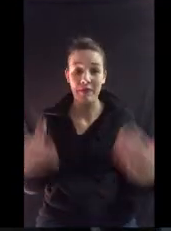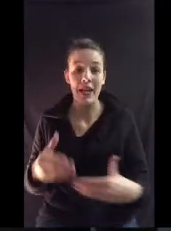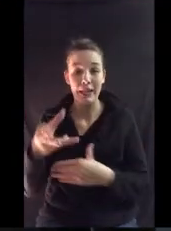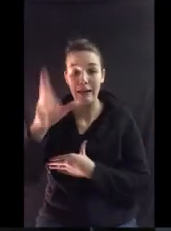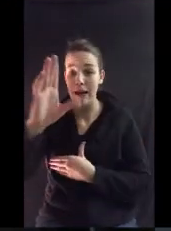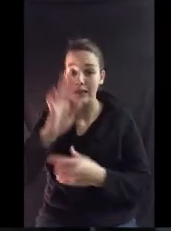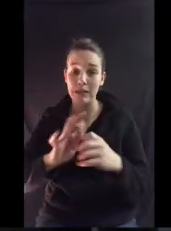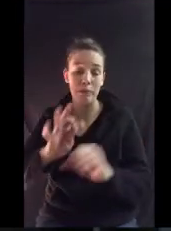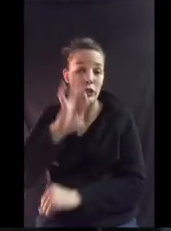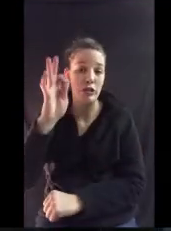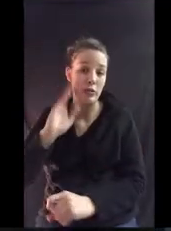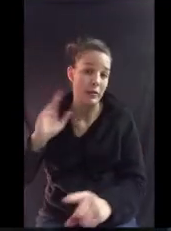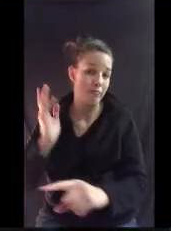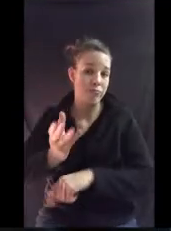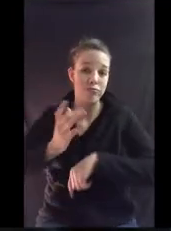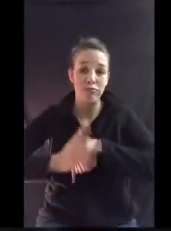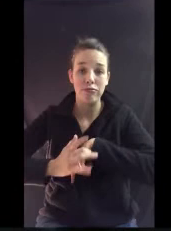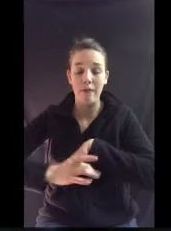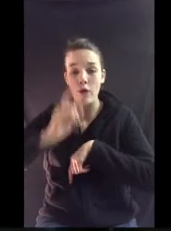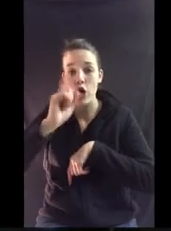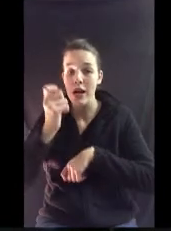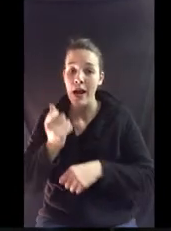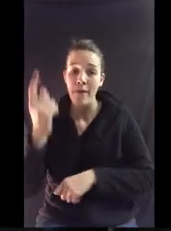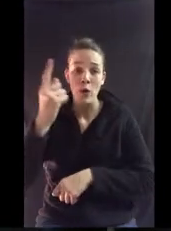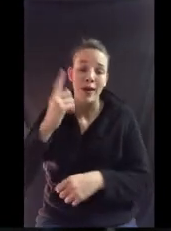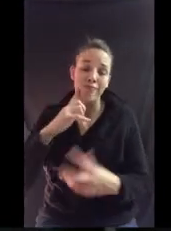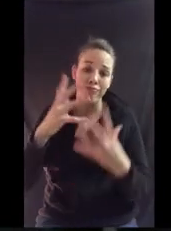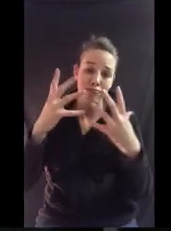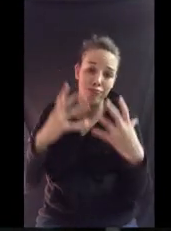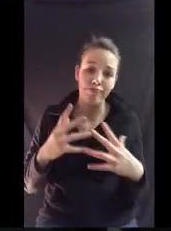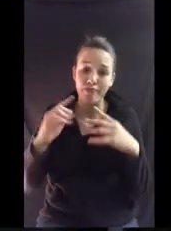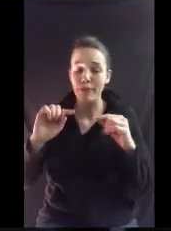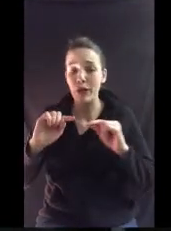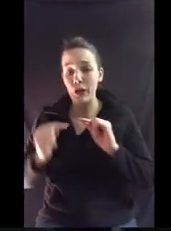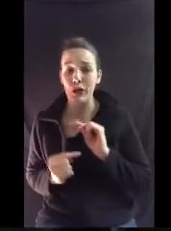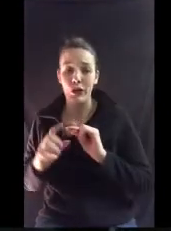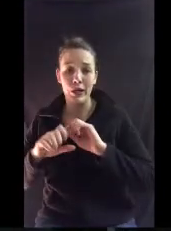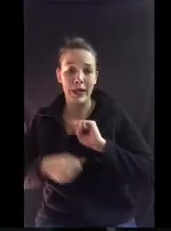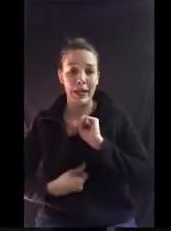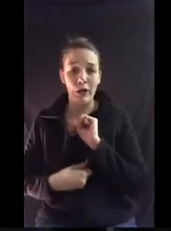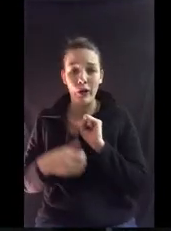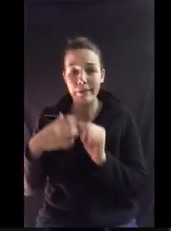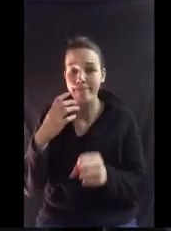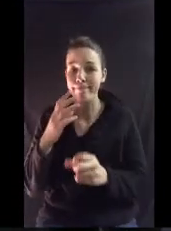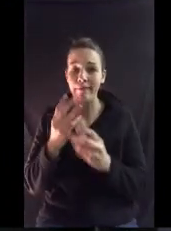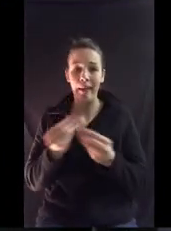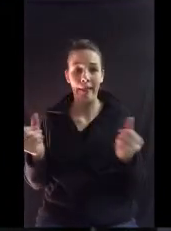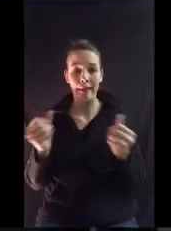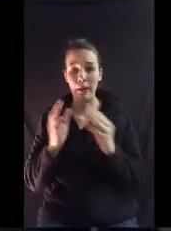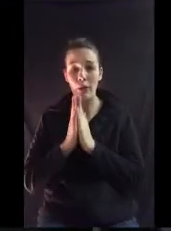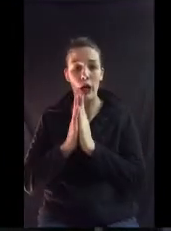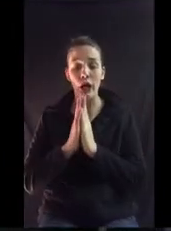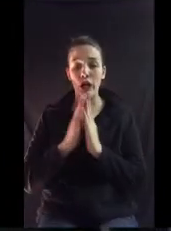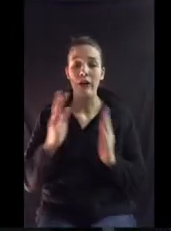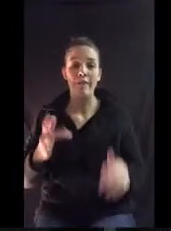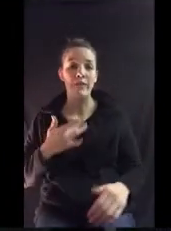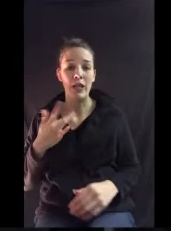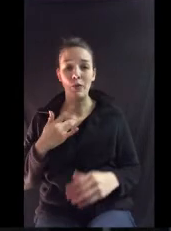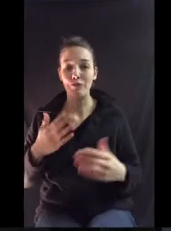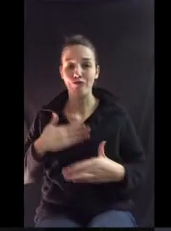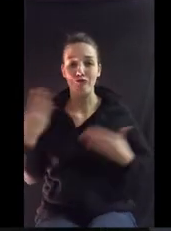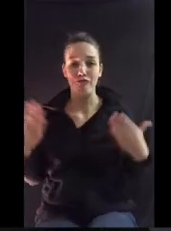just invite God's Spirit to be upon everyone, wherever they are, whether grieving or hurting or needing a healing prayer or